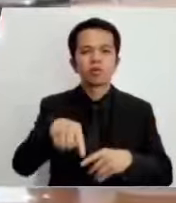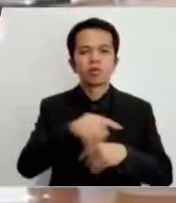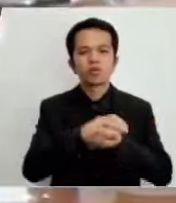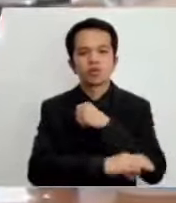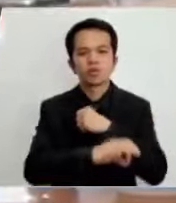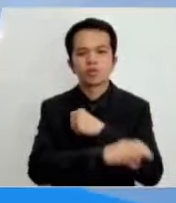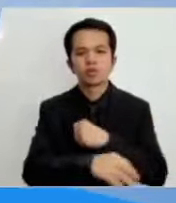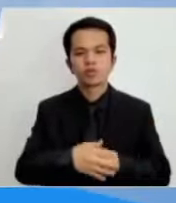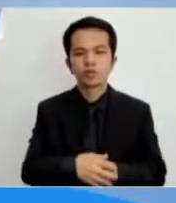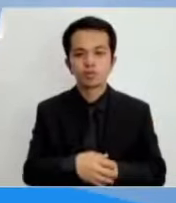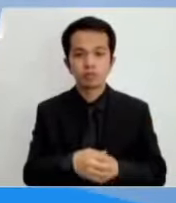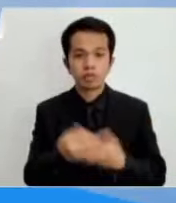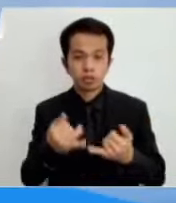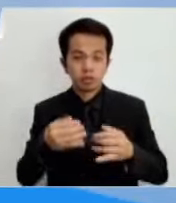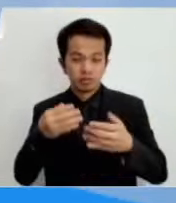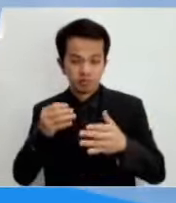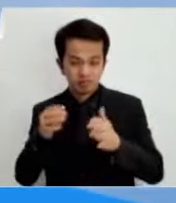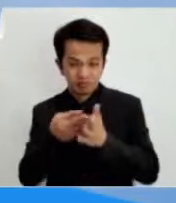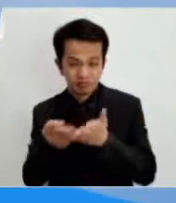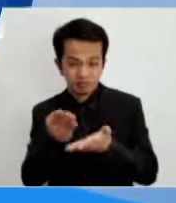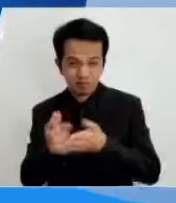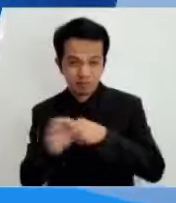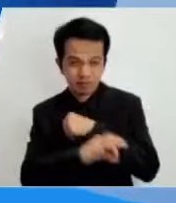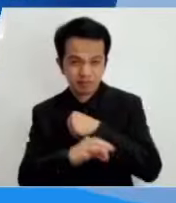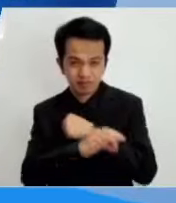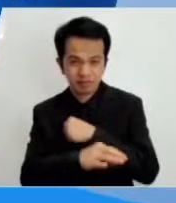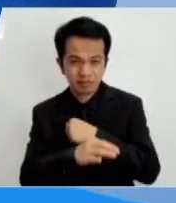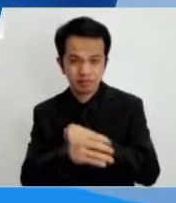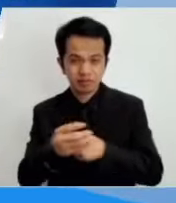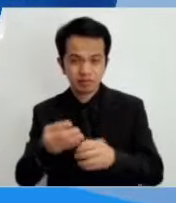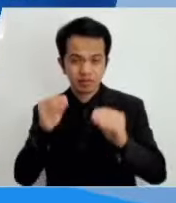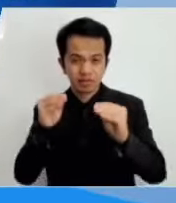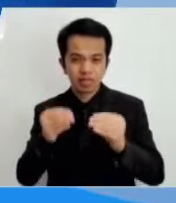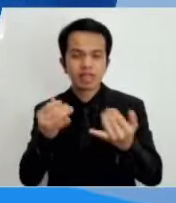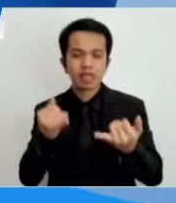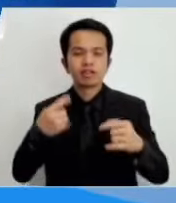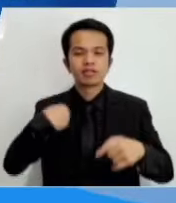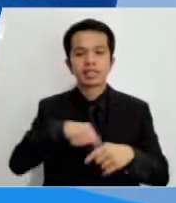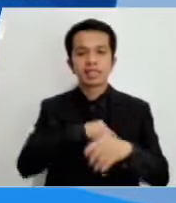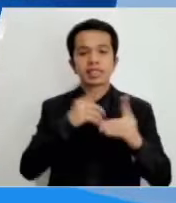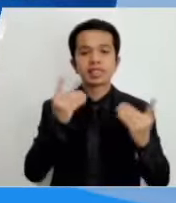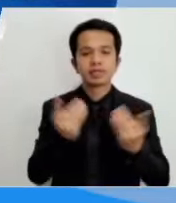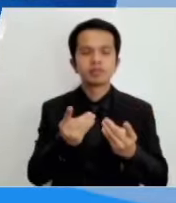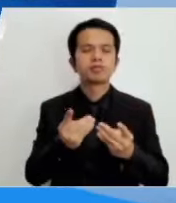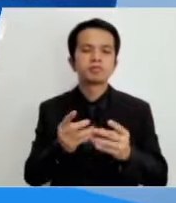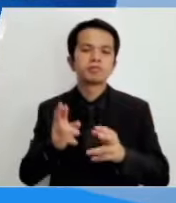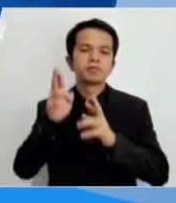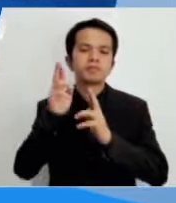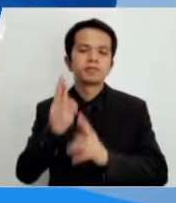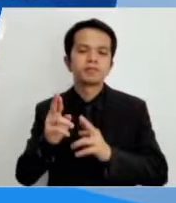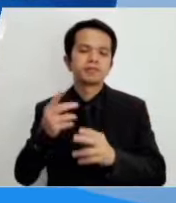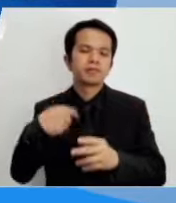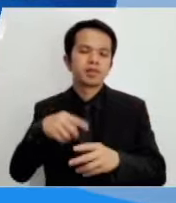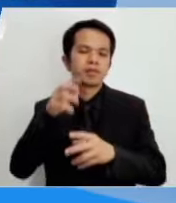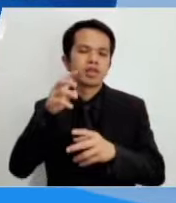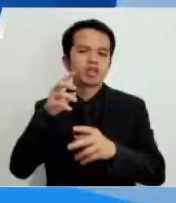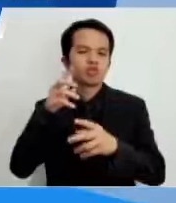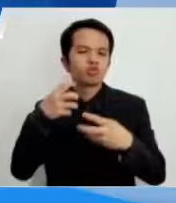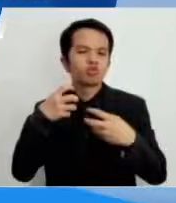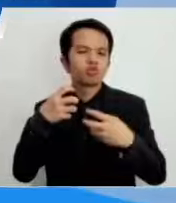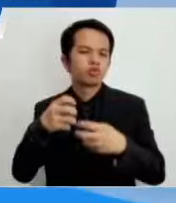foreign entities to teach? For this, the department respectfully and strongly objects to the